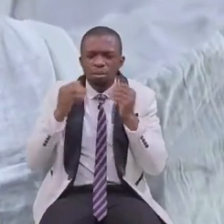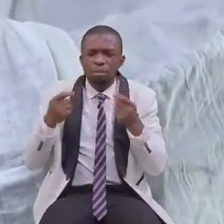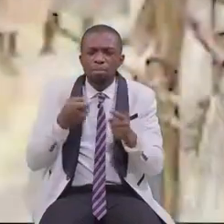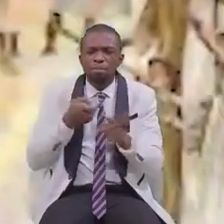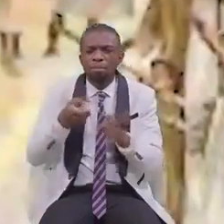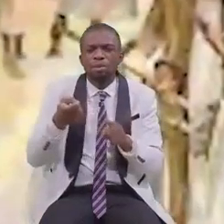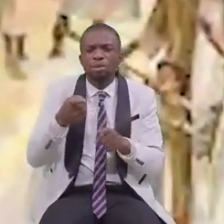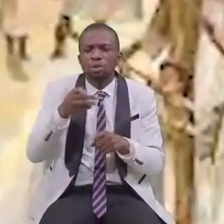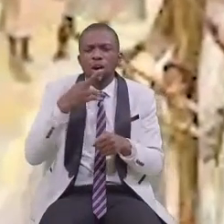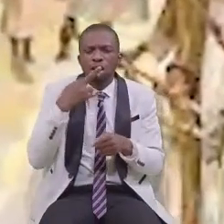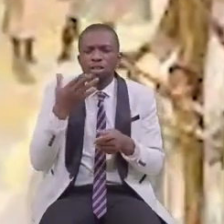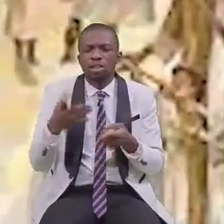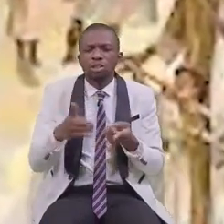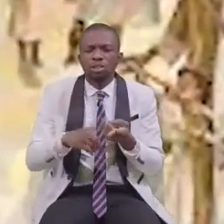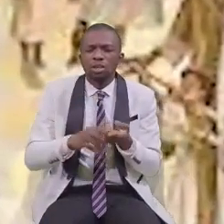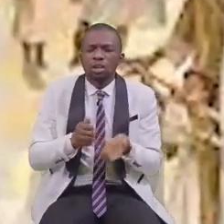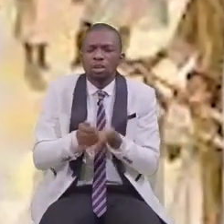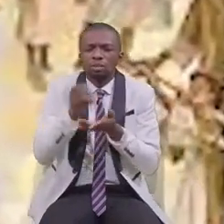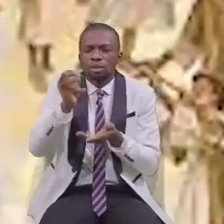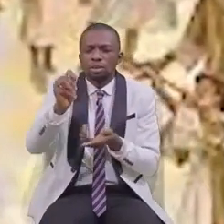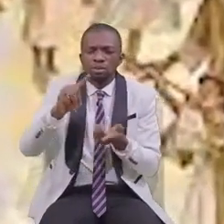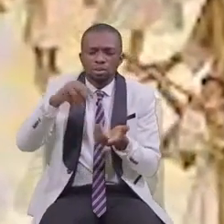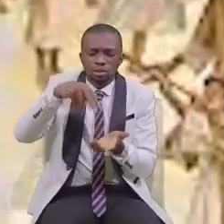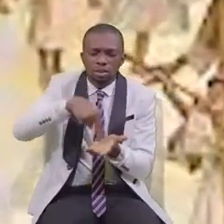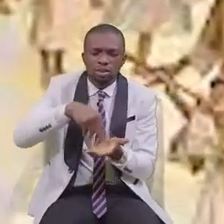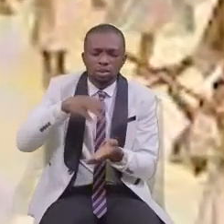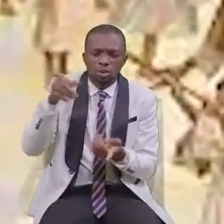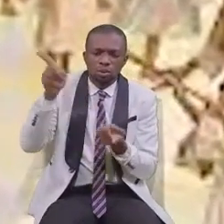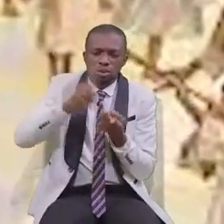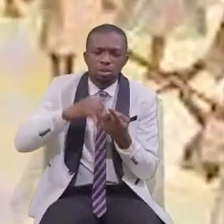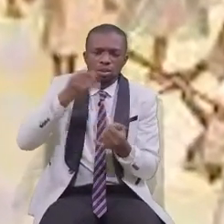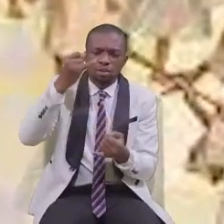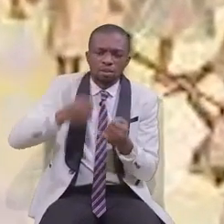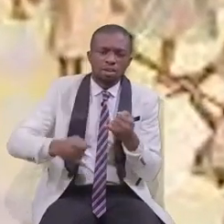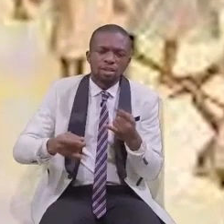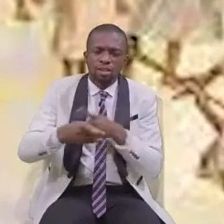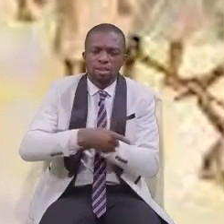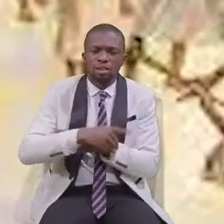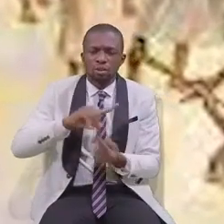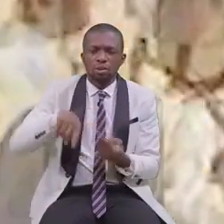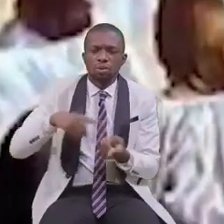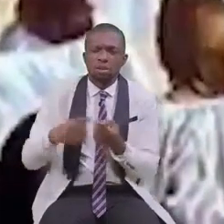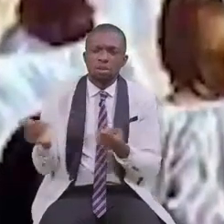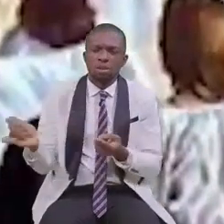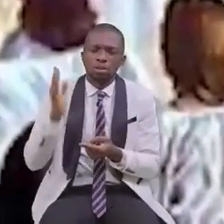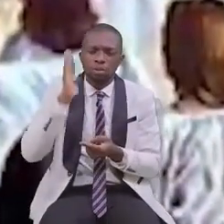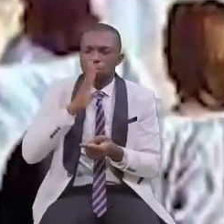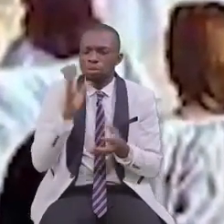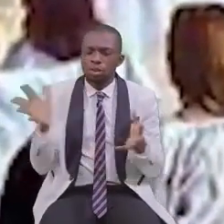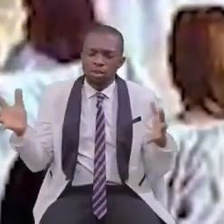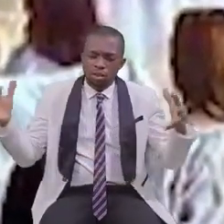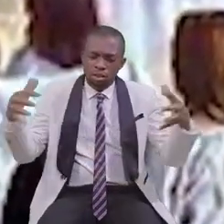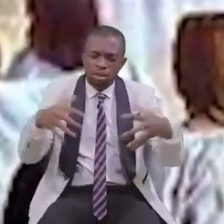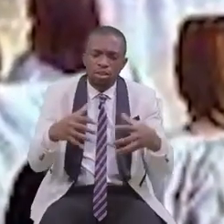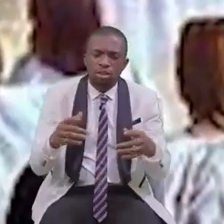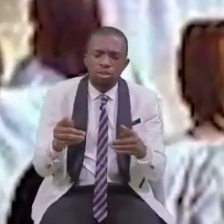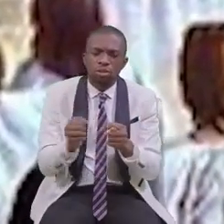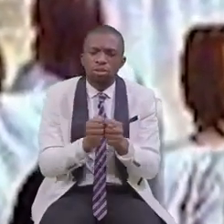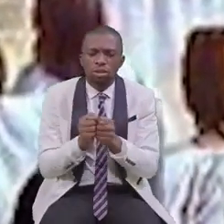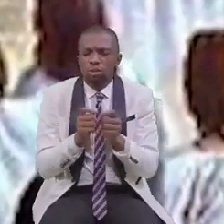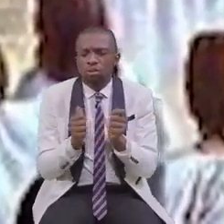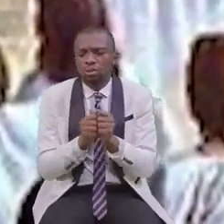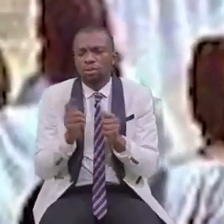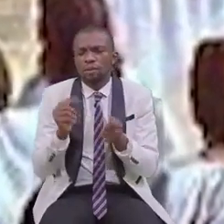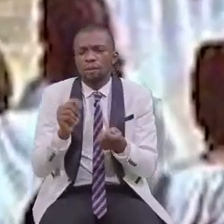stand until the final day, when they'll be gathered together with the saints of God up